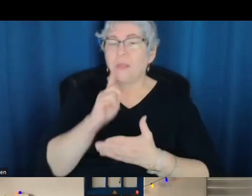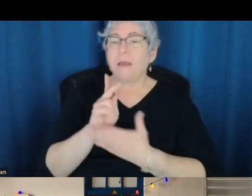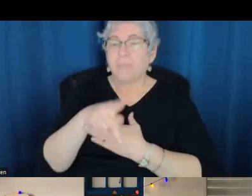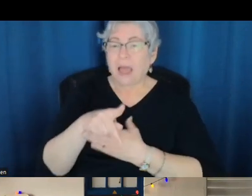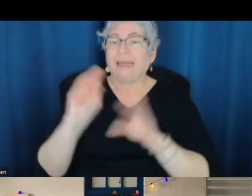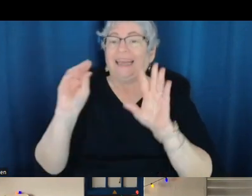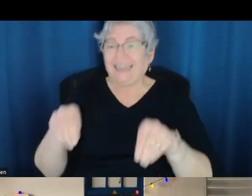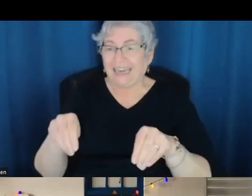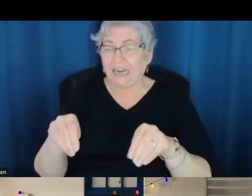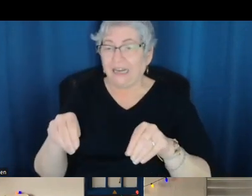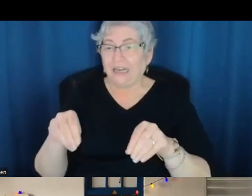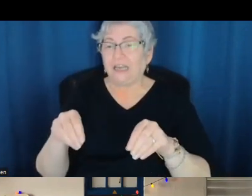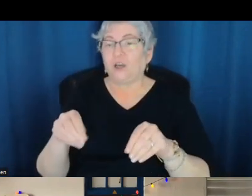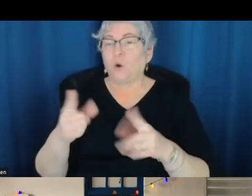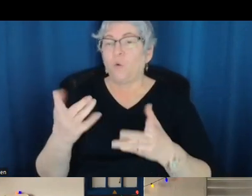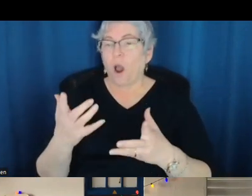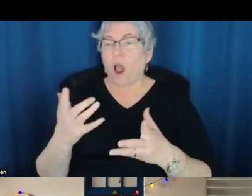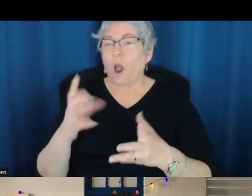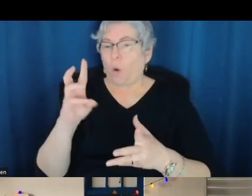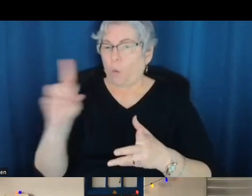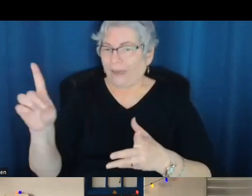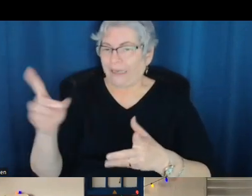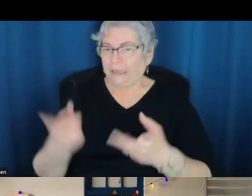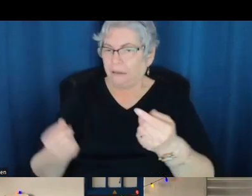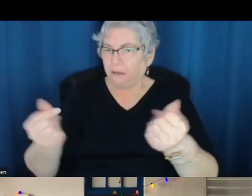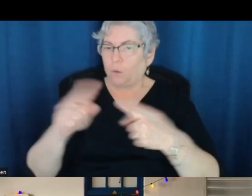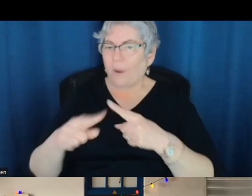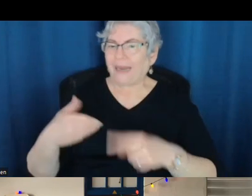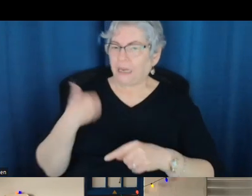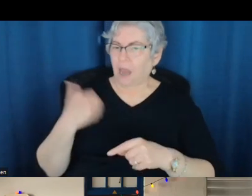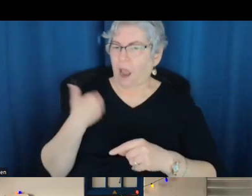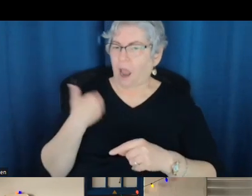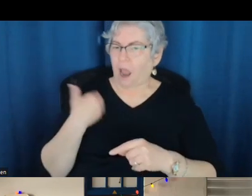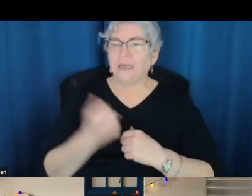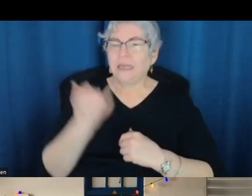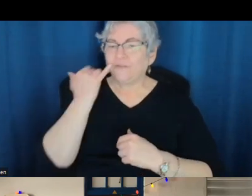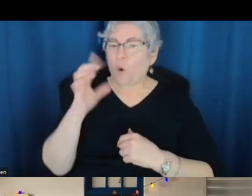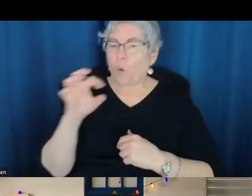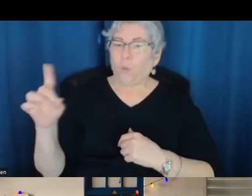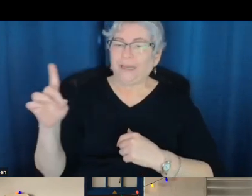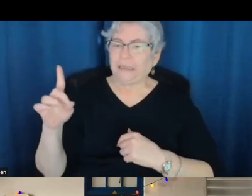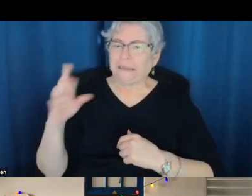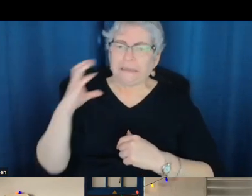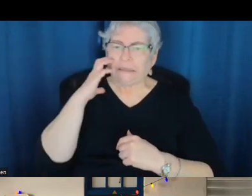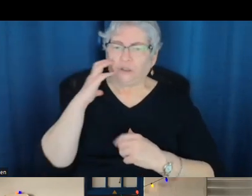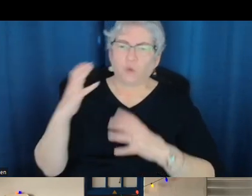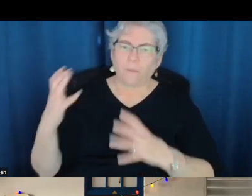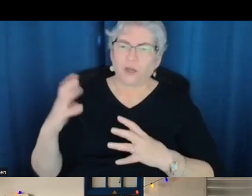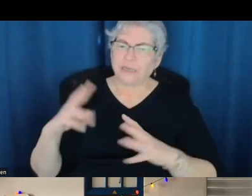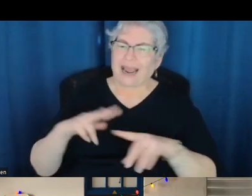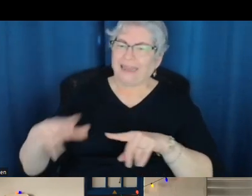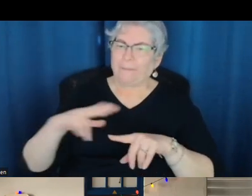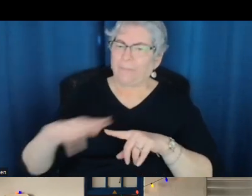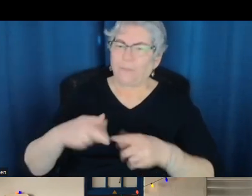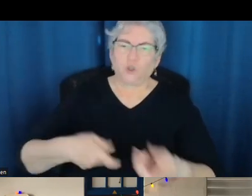goes in, you want to be weeding plants when they're young. And then if the weeds are getting too large, you want to clip them instead of